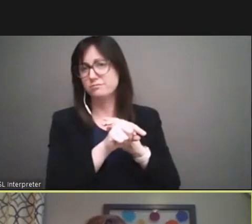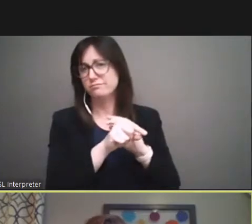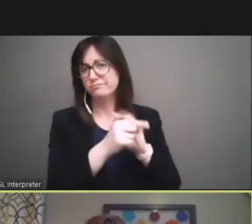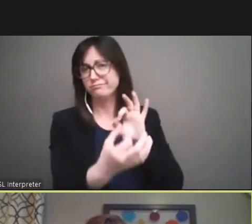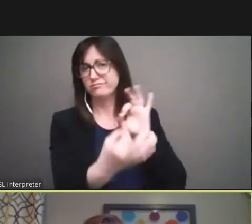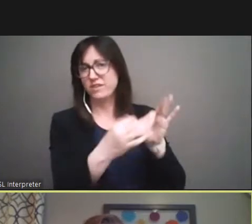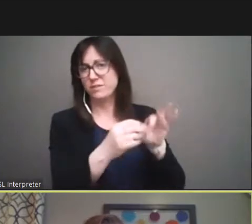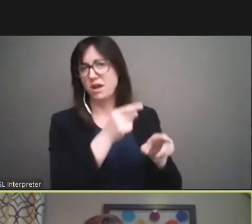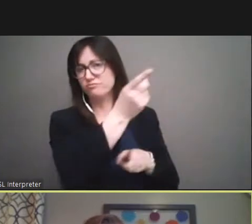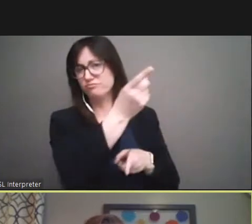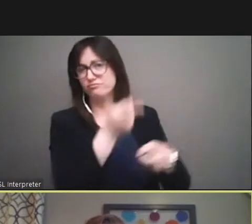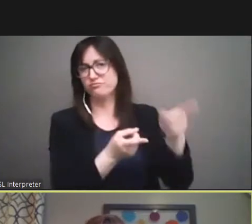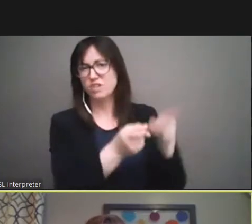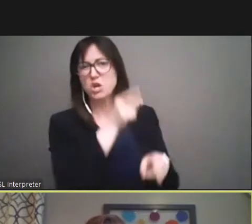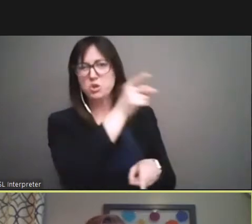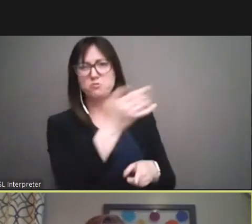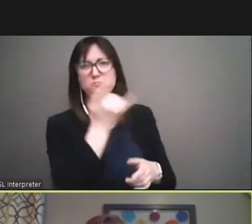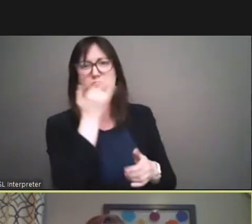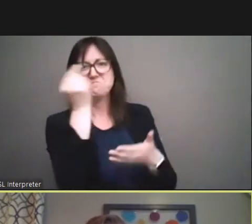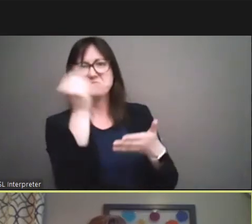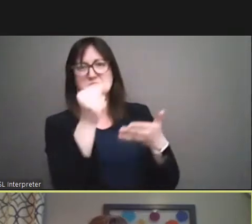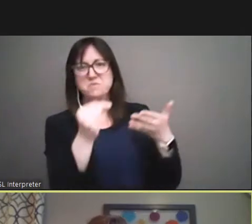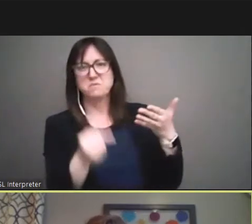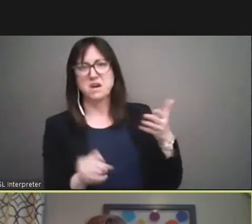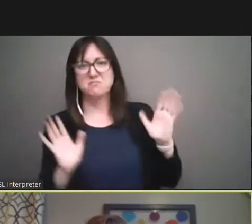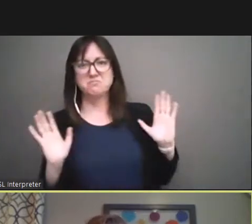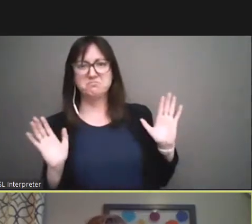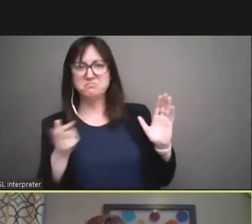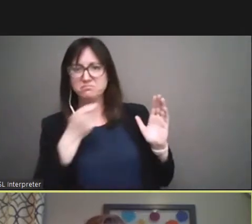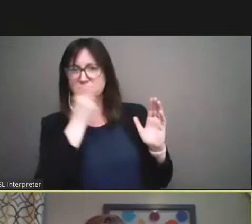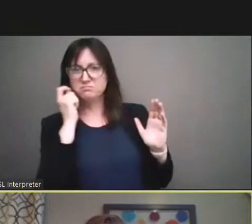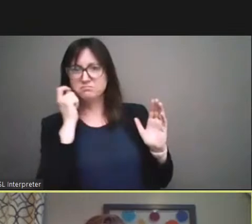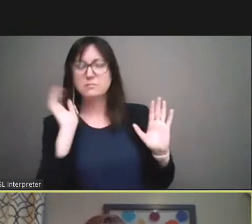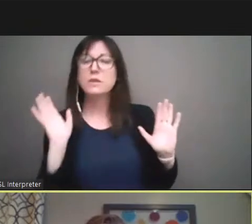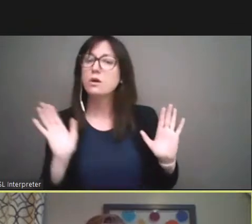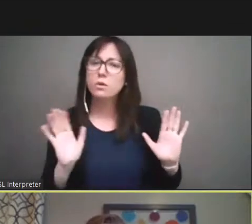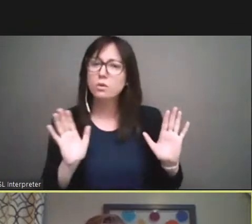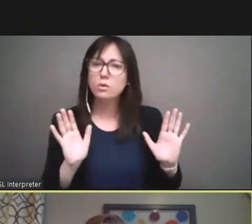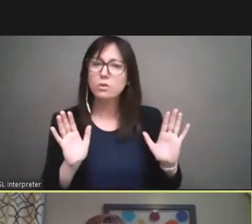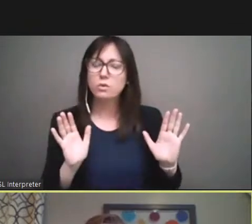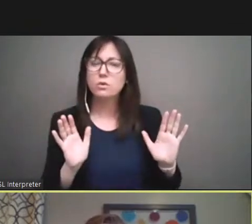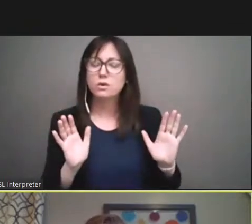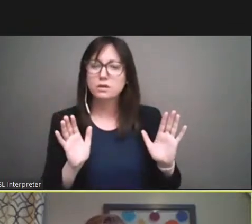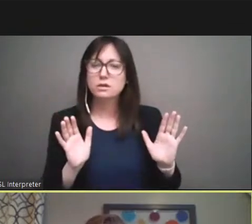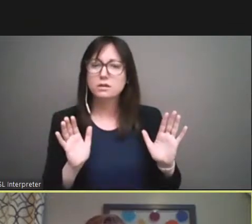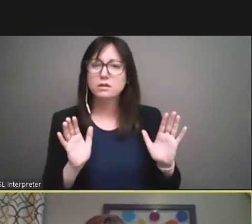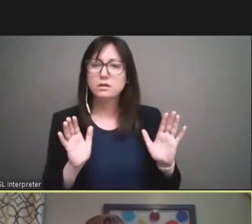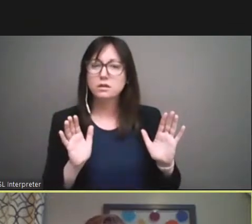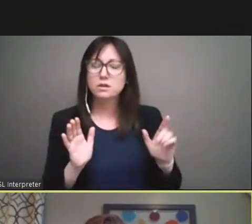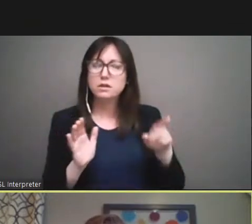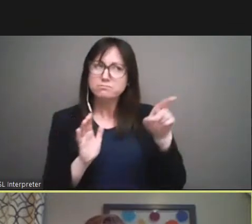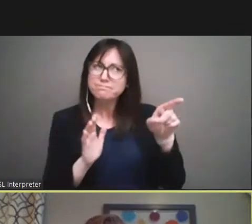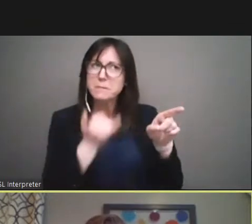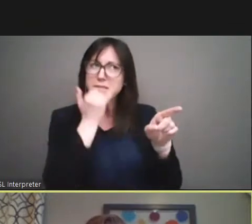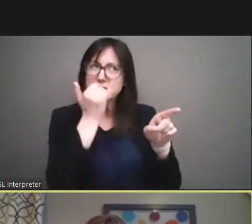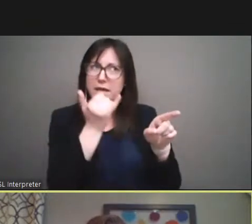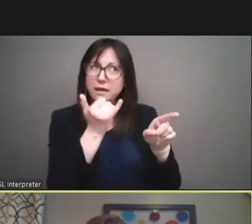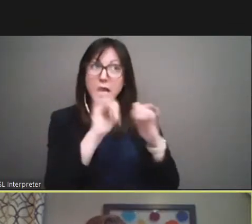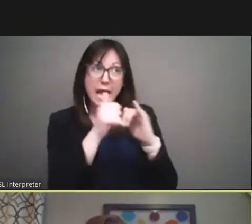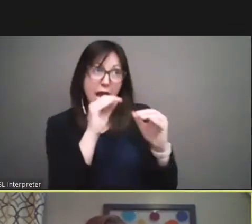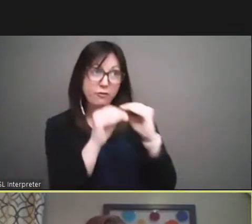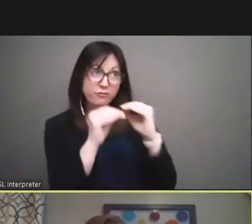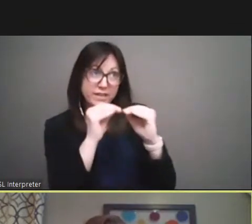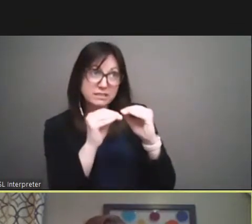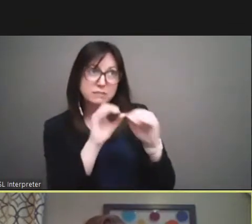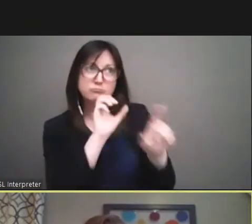you suck because you did this and whatever, but saying this is how we can fix this. Can we work